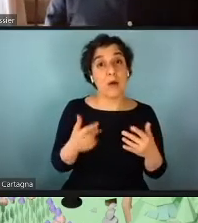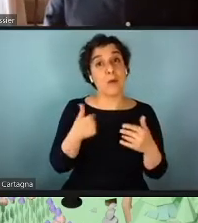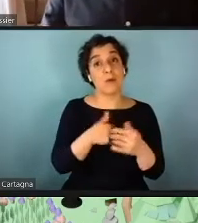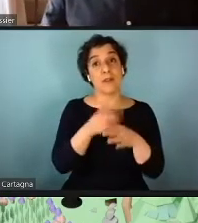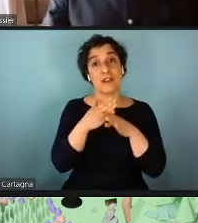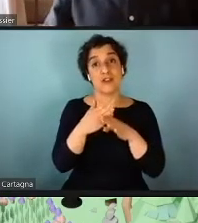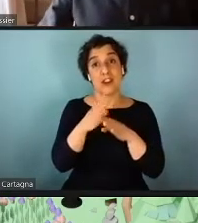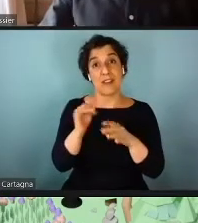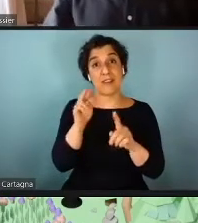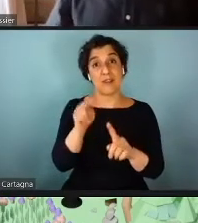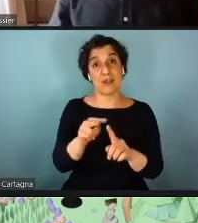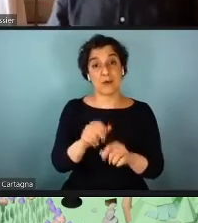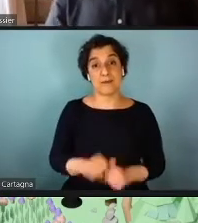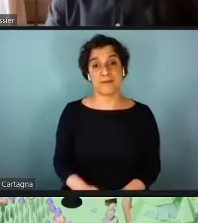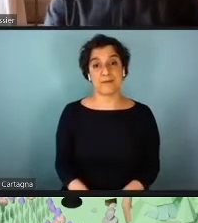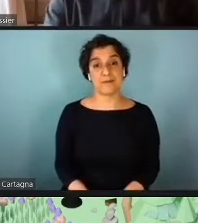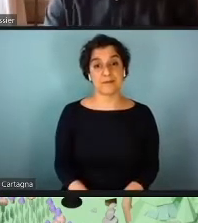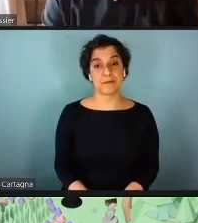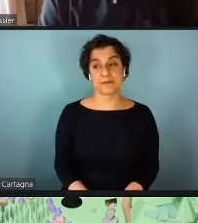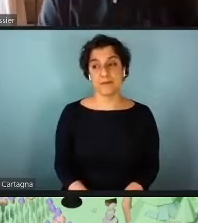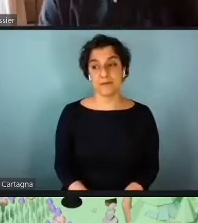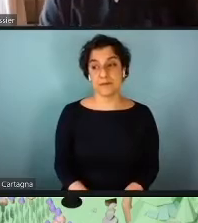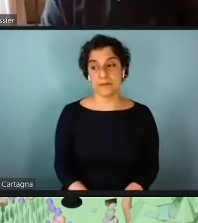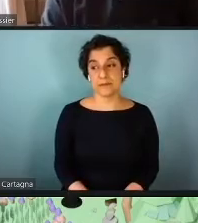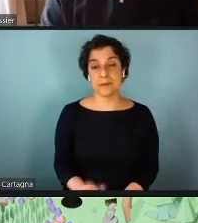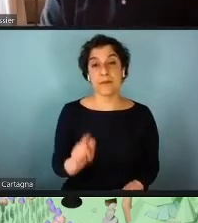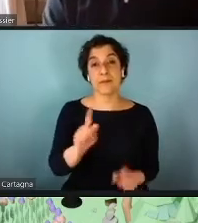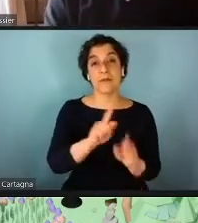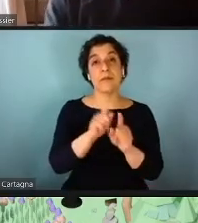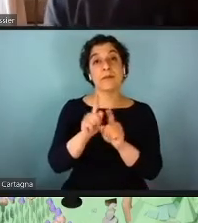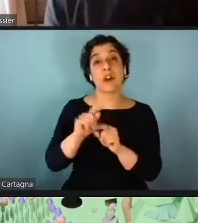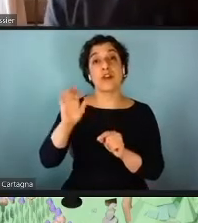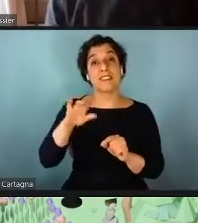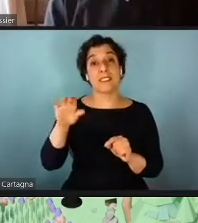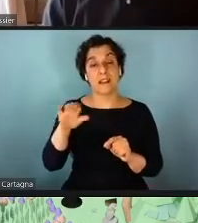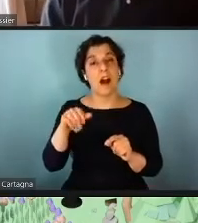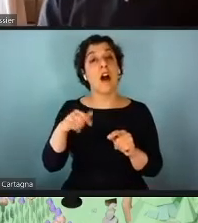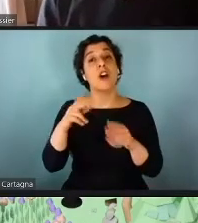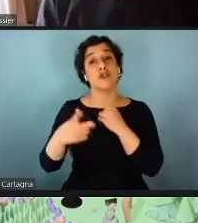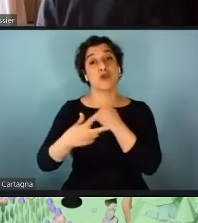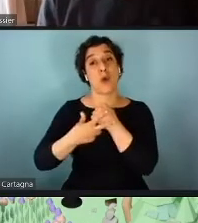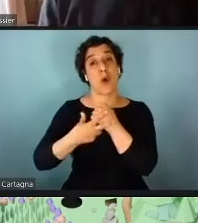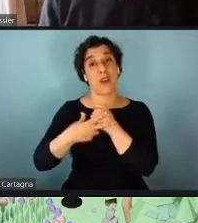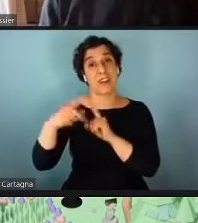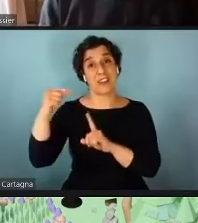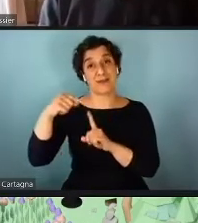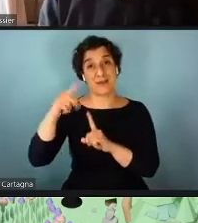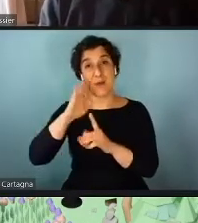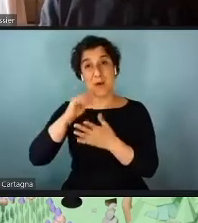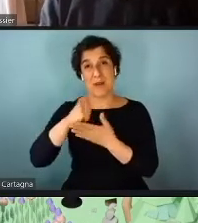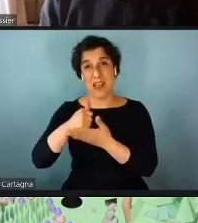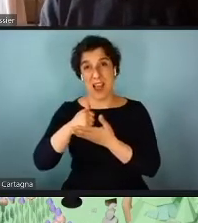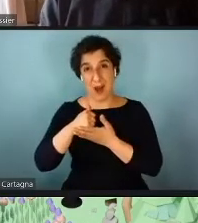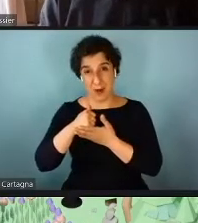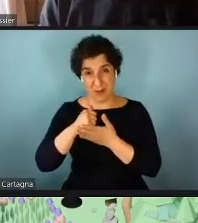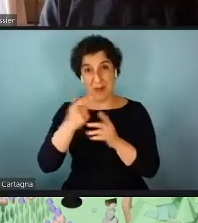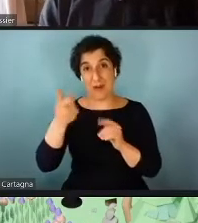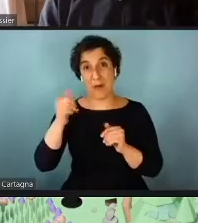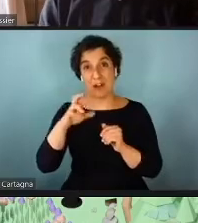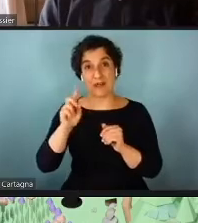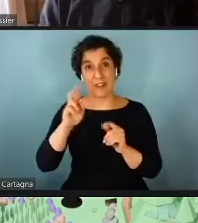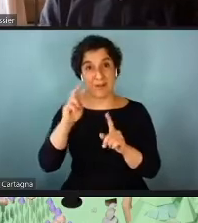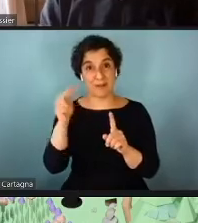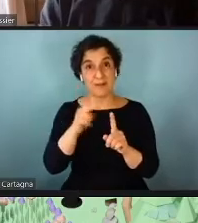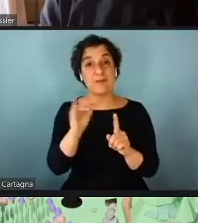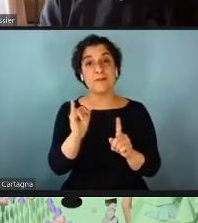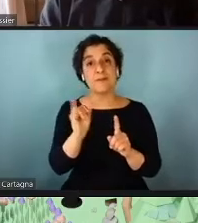Yeah, and I would just add that storage will also be really helpful, obviously, from a grid perspective, to